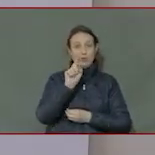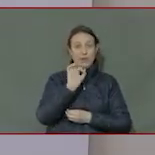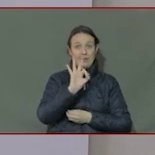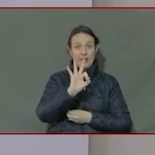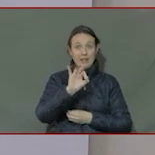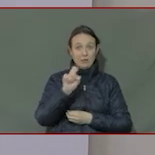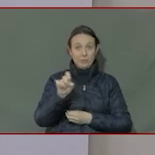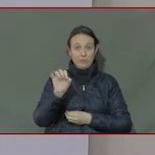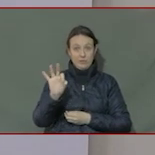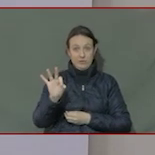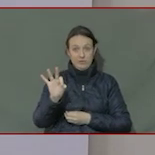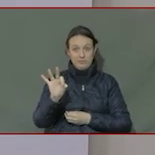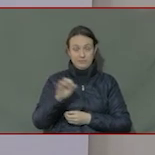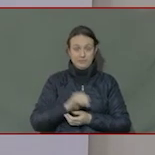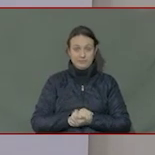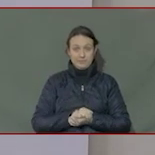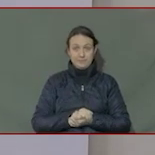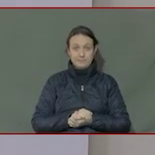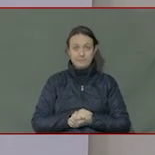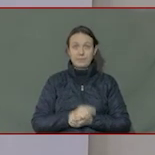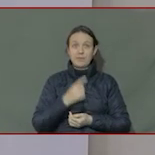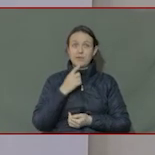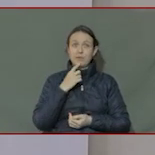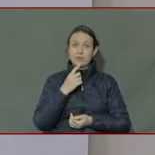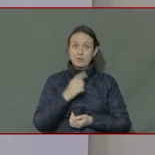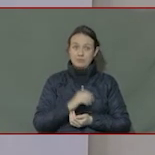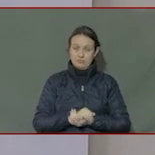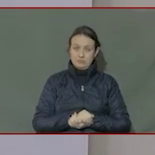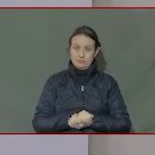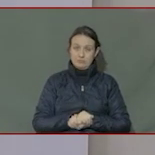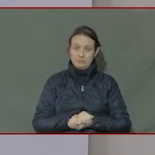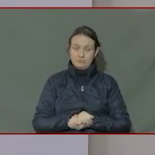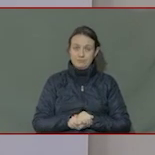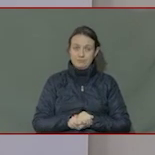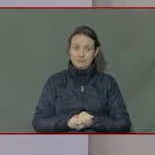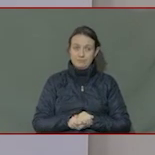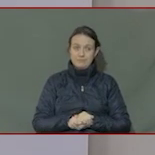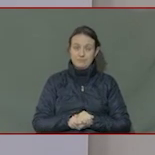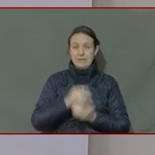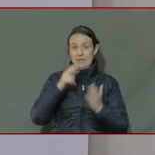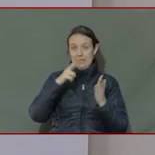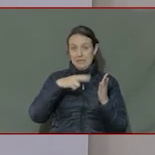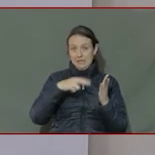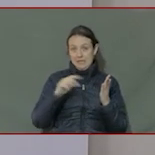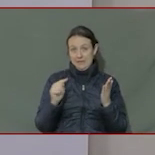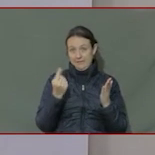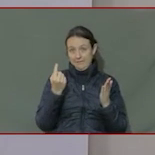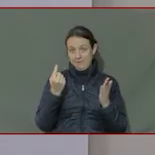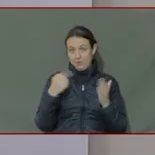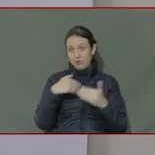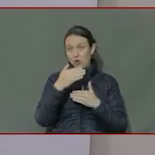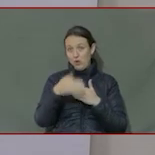year. And did you know, all right, let me first read here and then we'll talk about it, because this is what